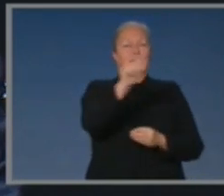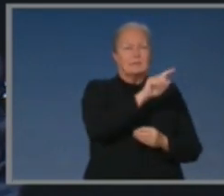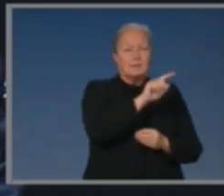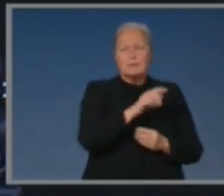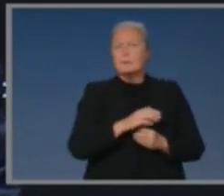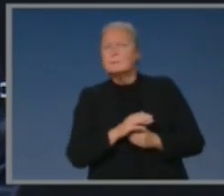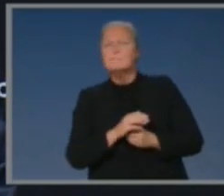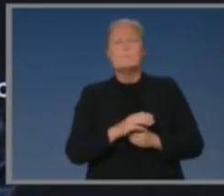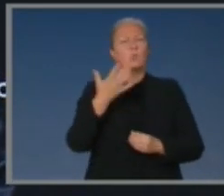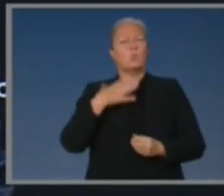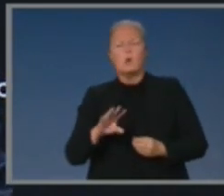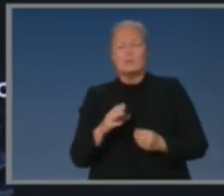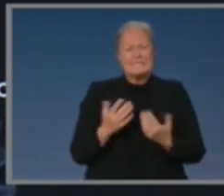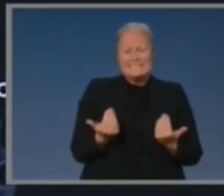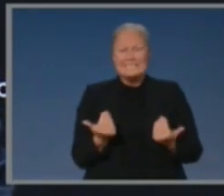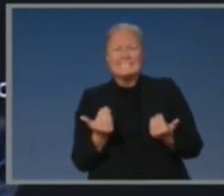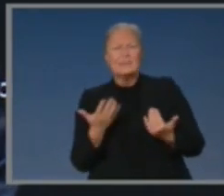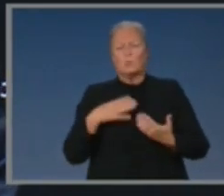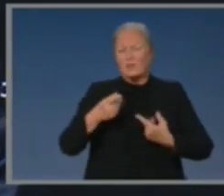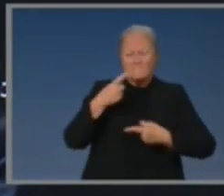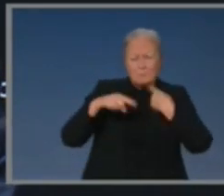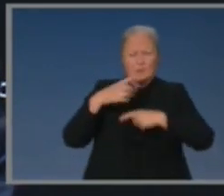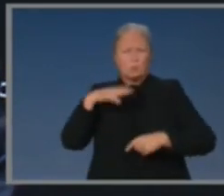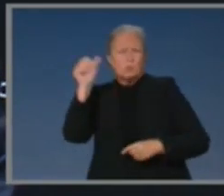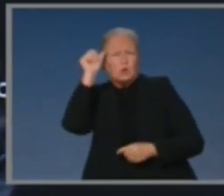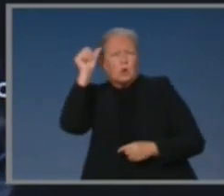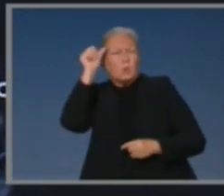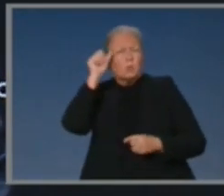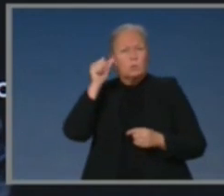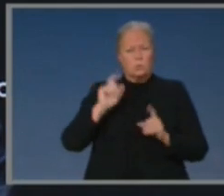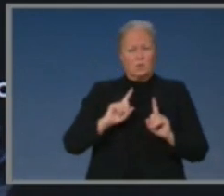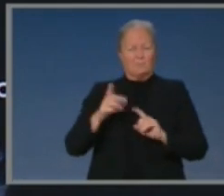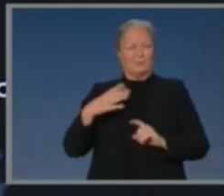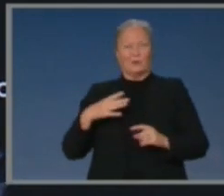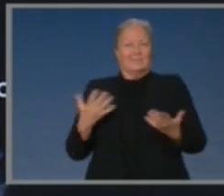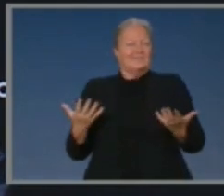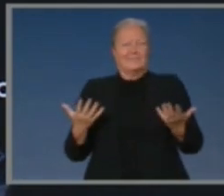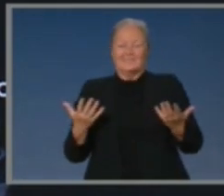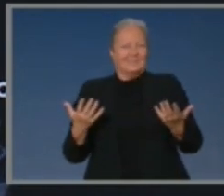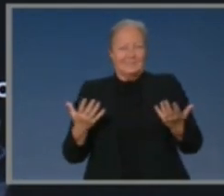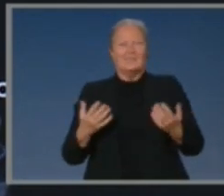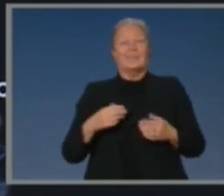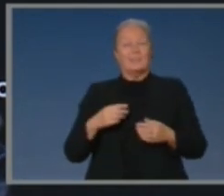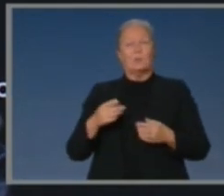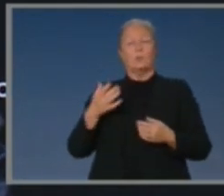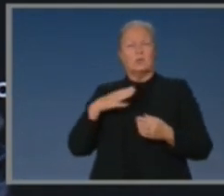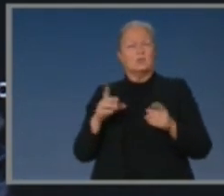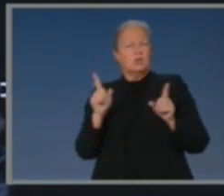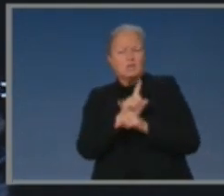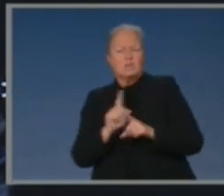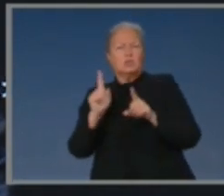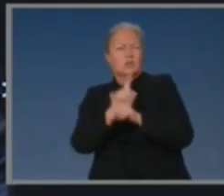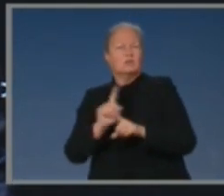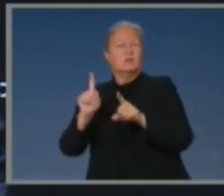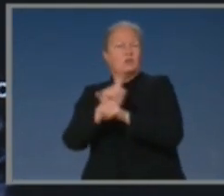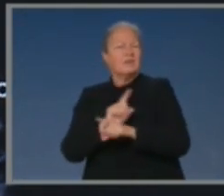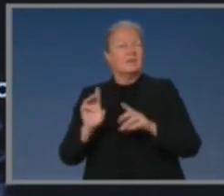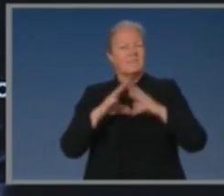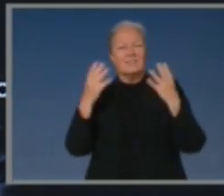for information in what was a very dynamic and fluid environment so that they could actually be doing the right thing, discharging their obligations according